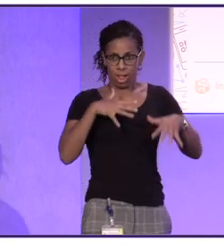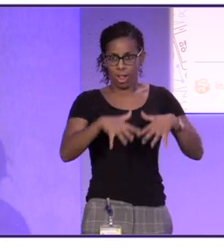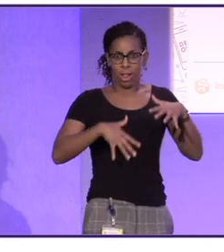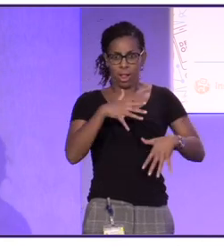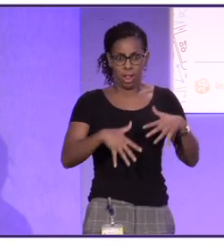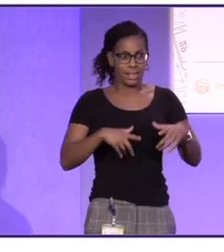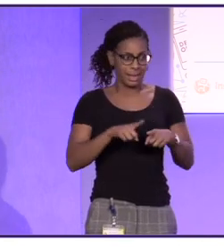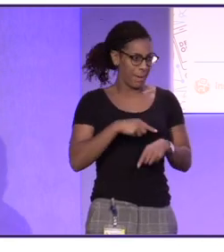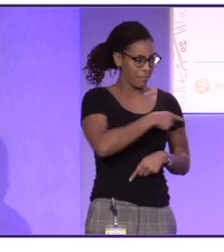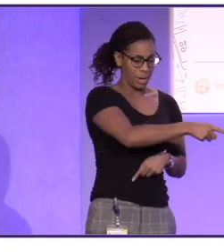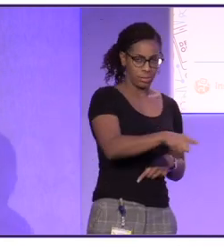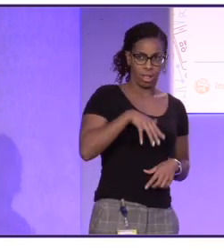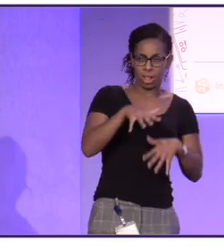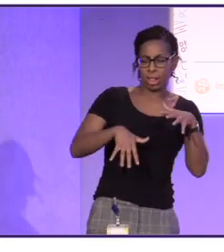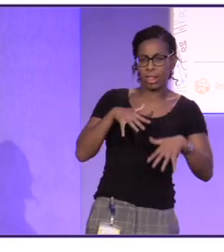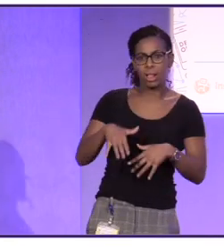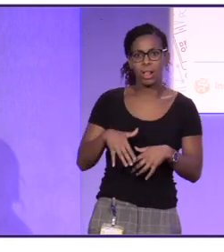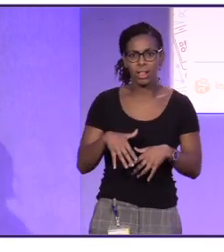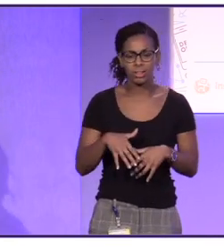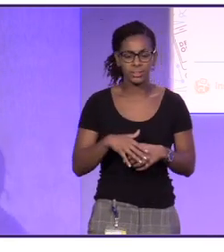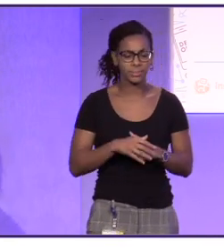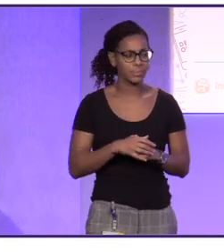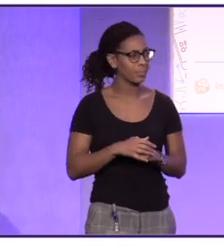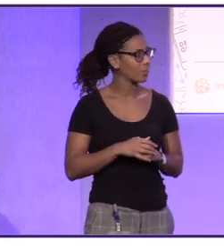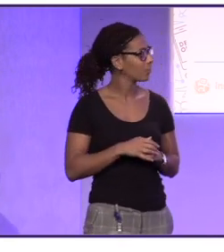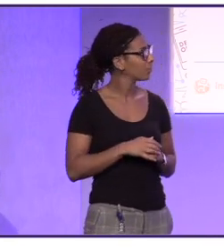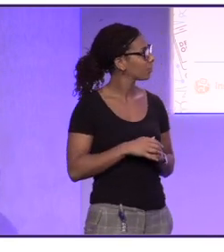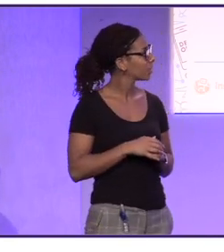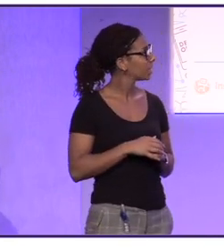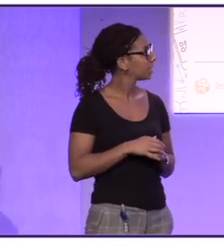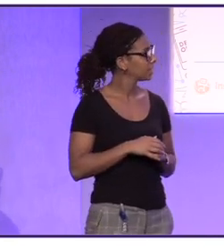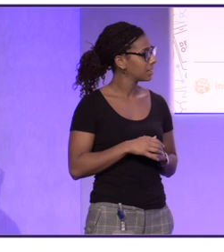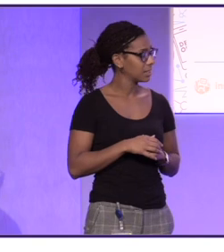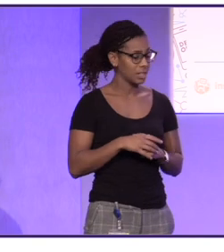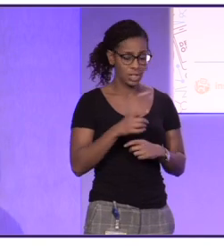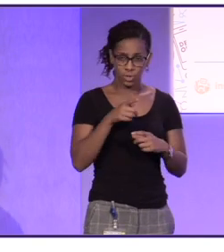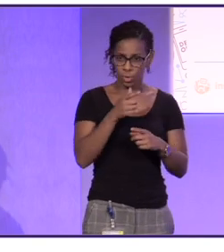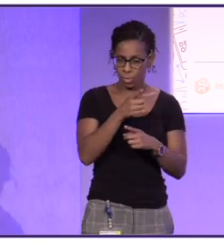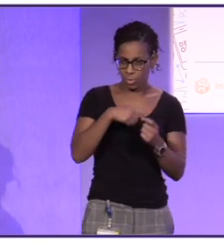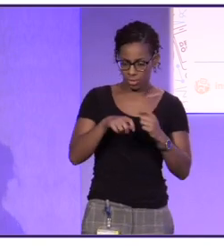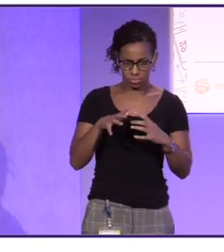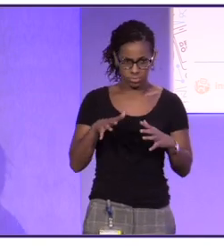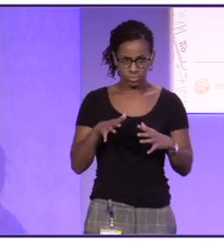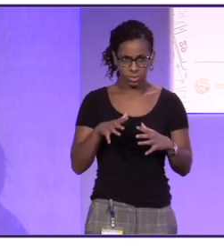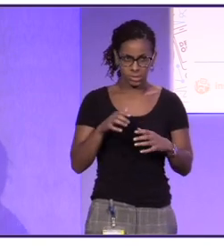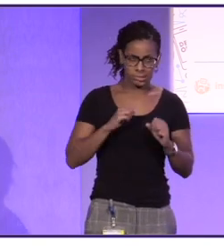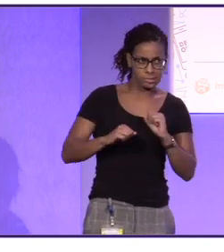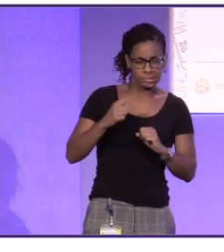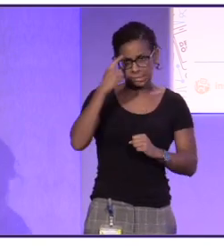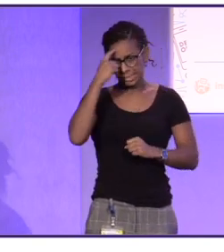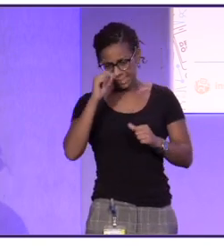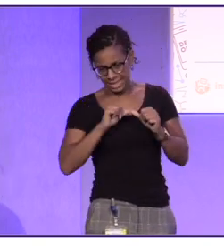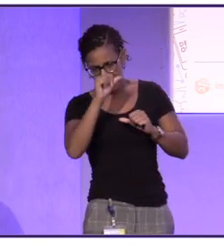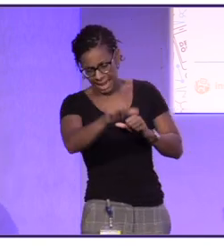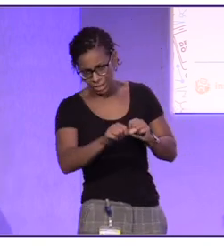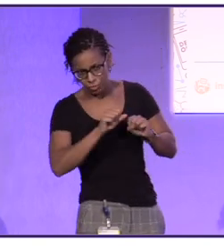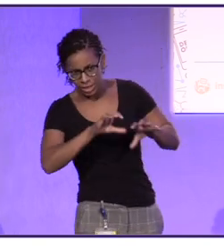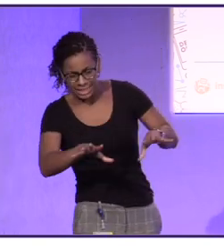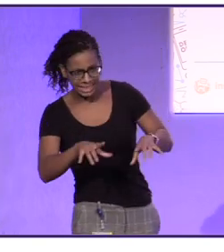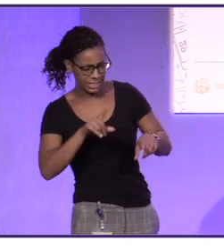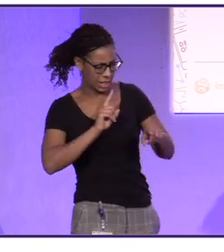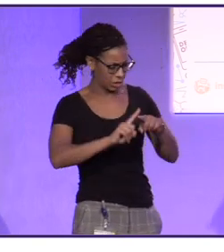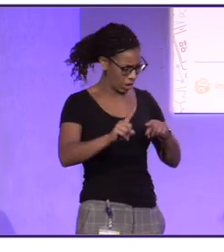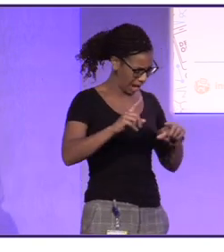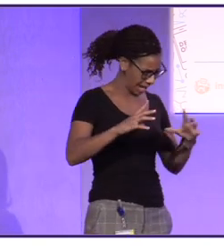everyone else in the company right now. And you're living in the constant fear of the next release, and you try to get